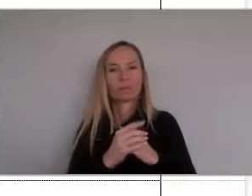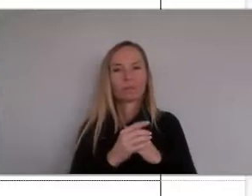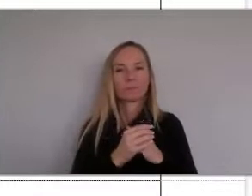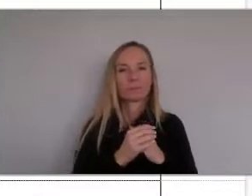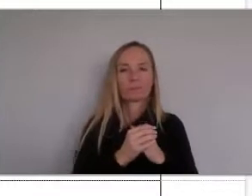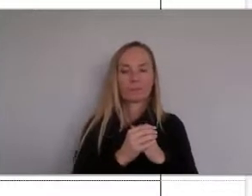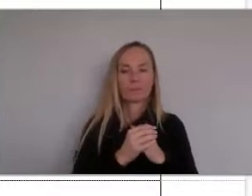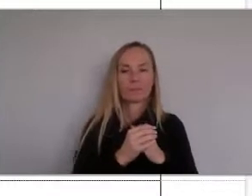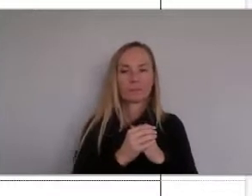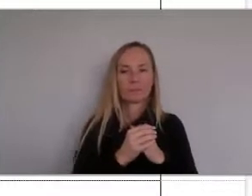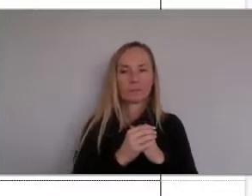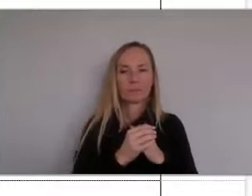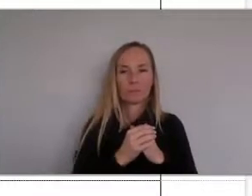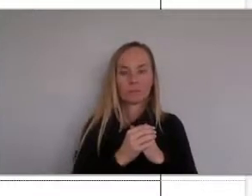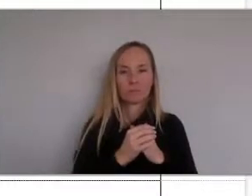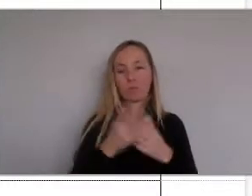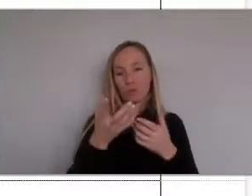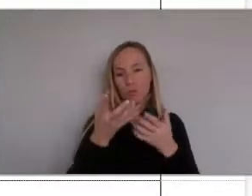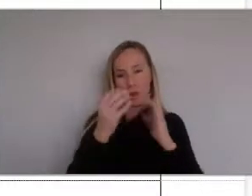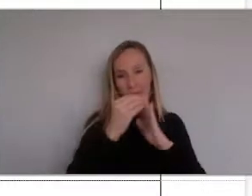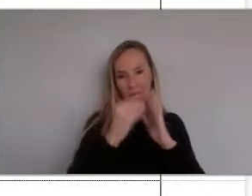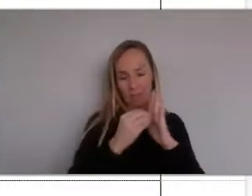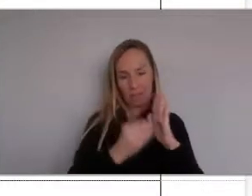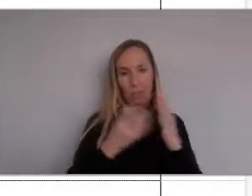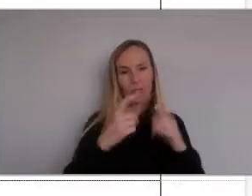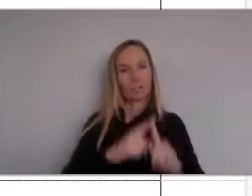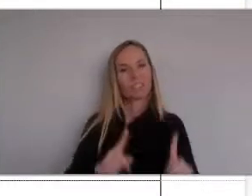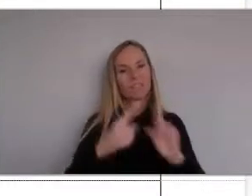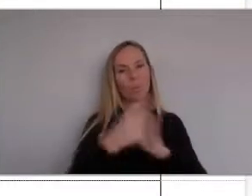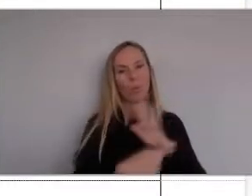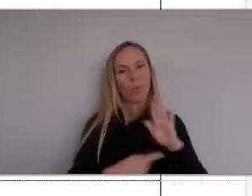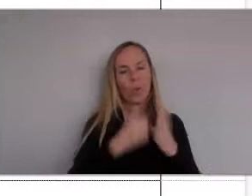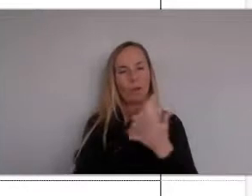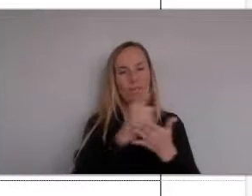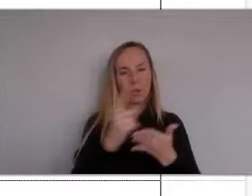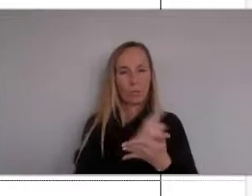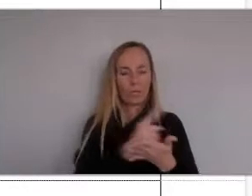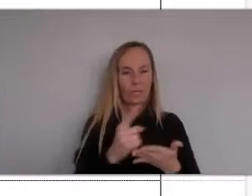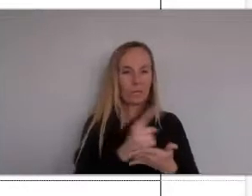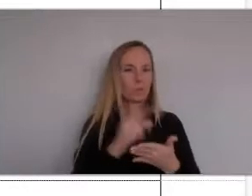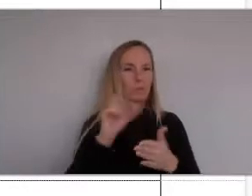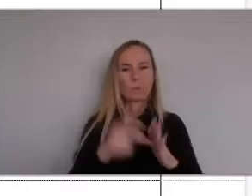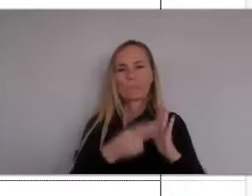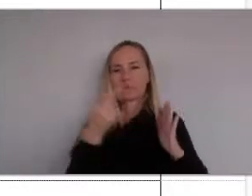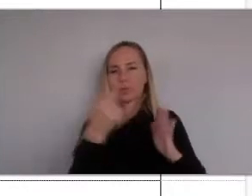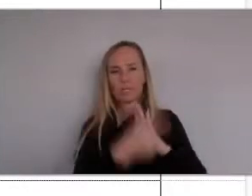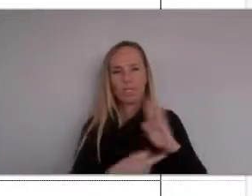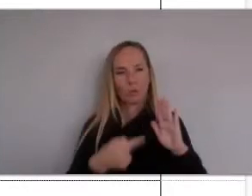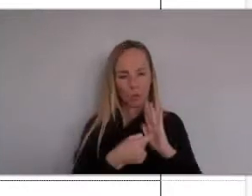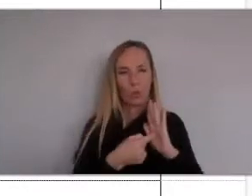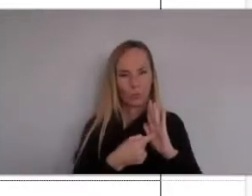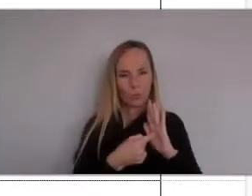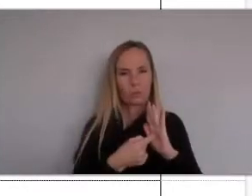to fill those in, and I do want everyone to choose a different role each week. So no duplicate roles unless it's the